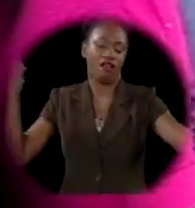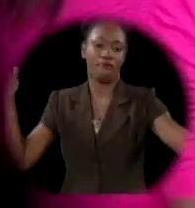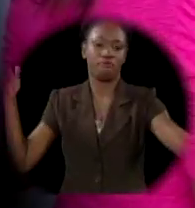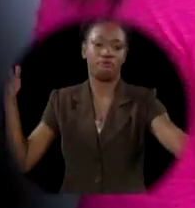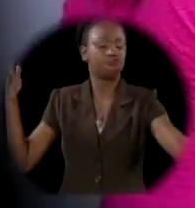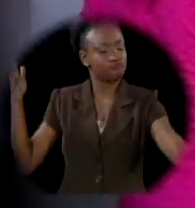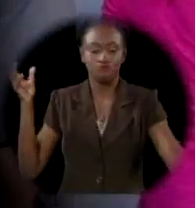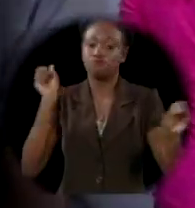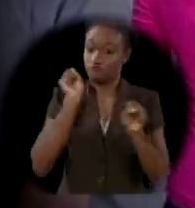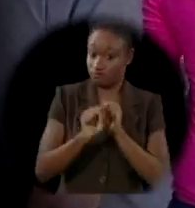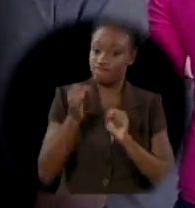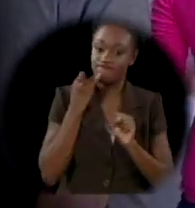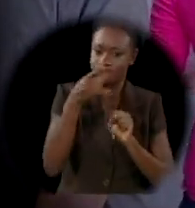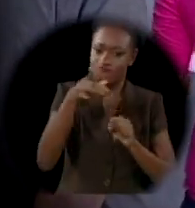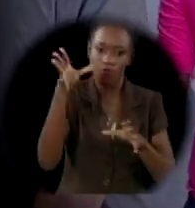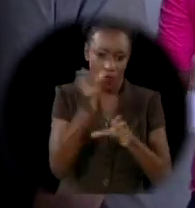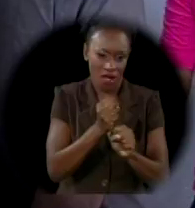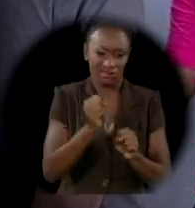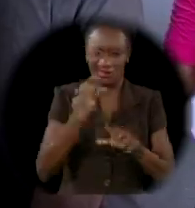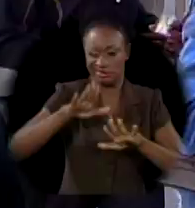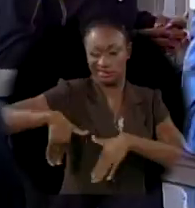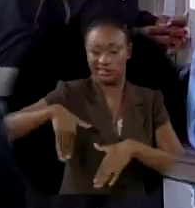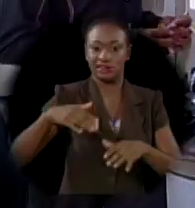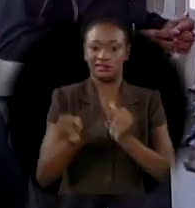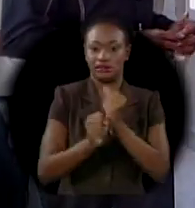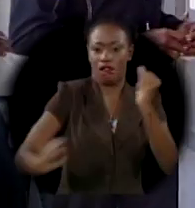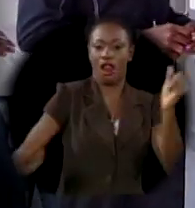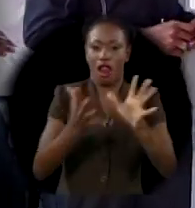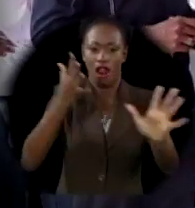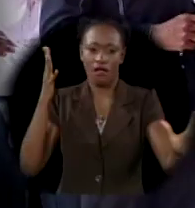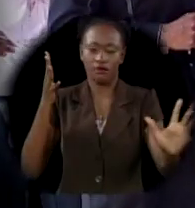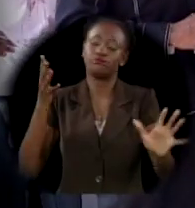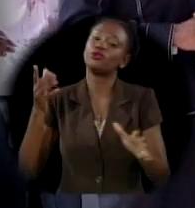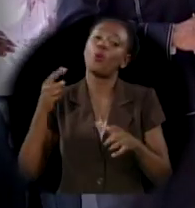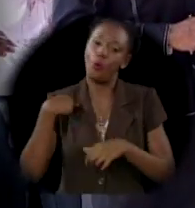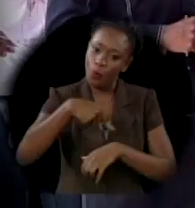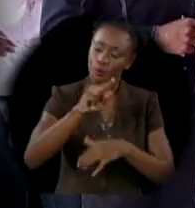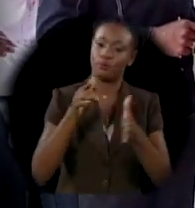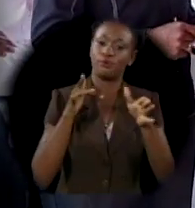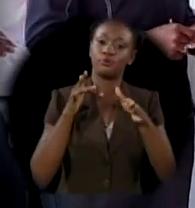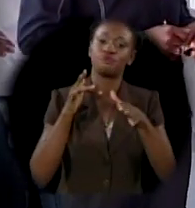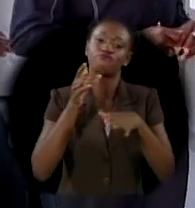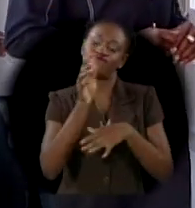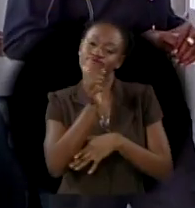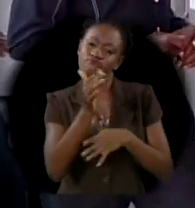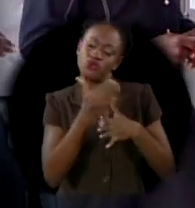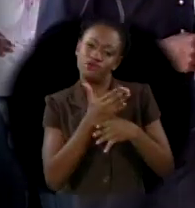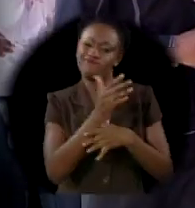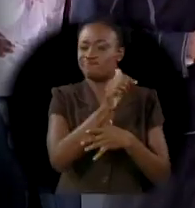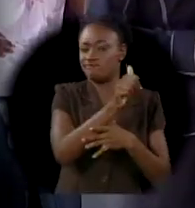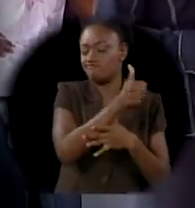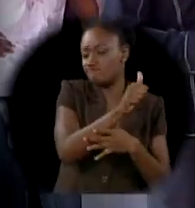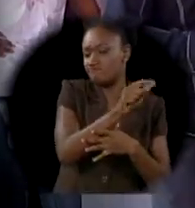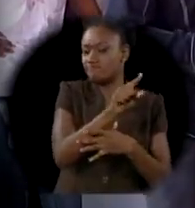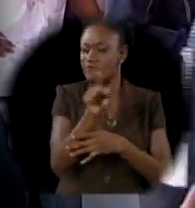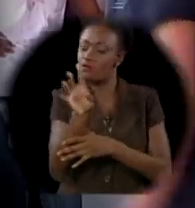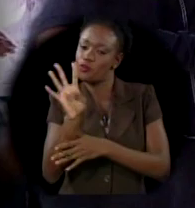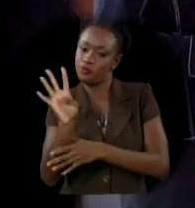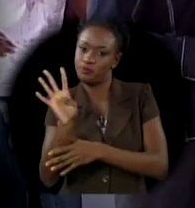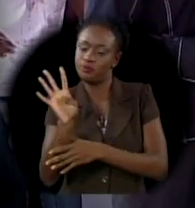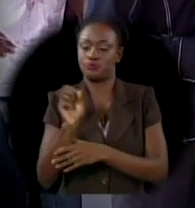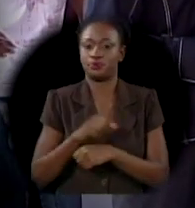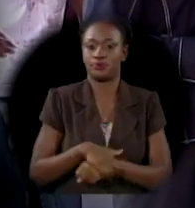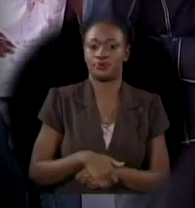in long lines. So if you want to avoid the wait, it's a good idea to vote during the off-peak hours between 10 a.m. and 4